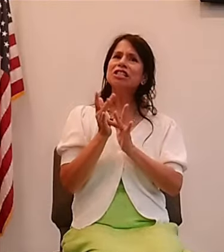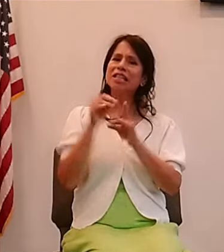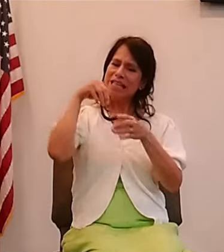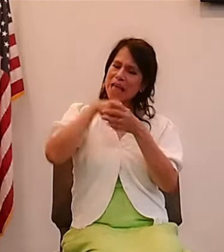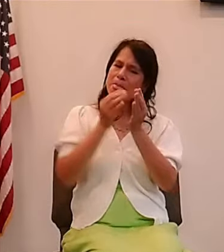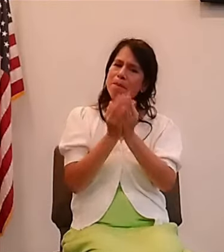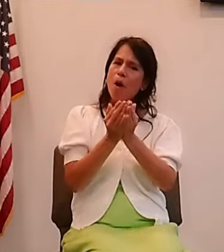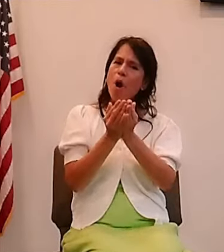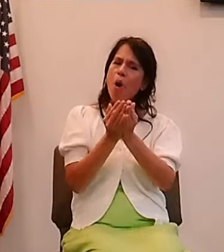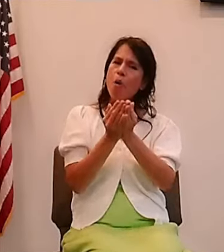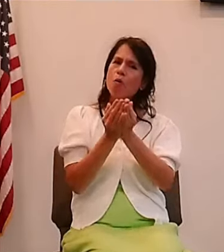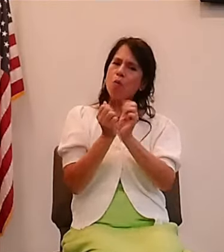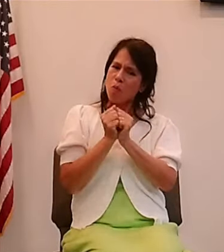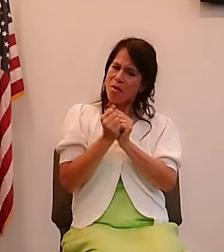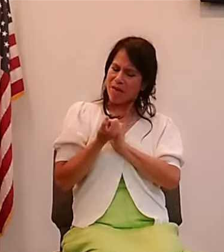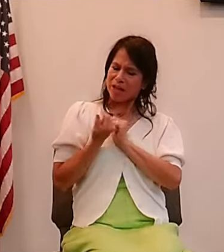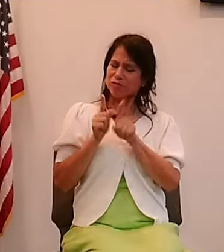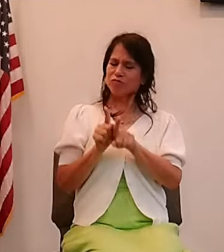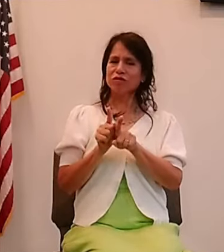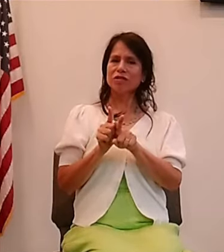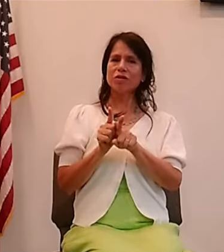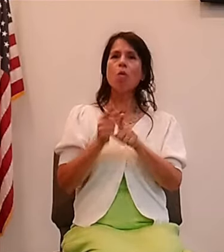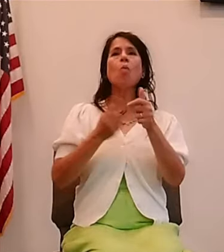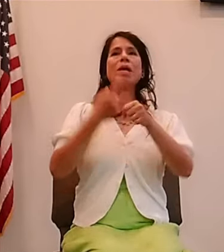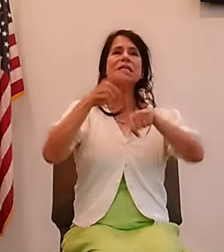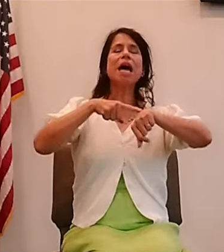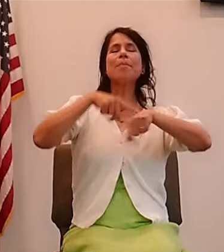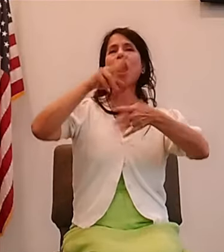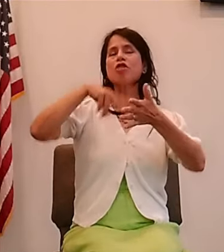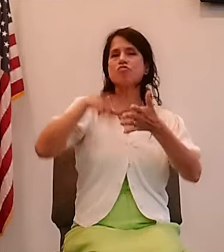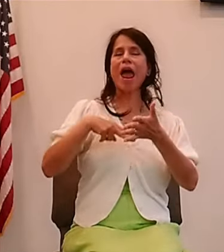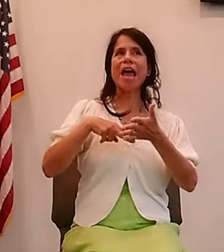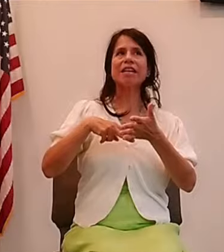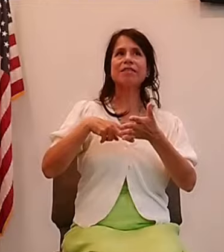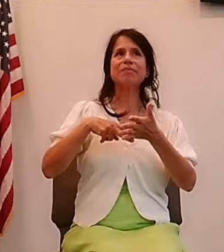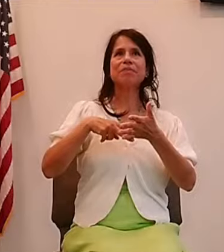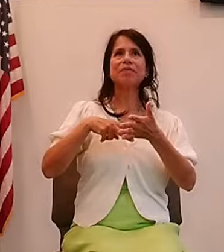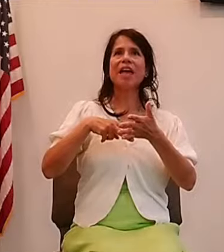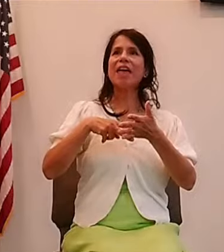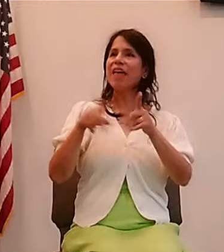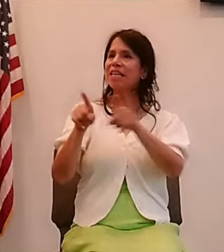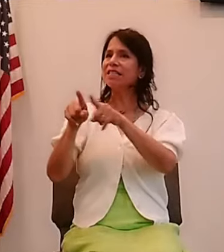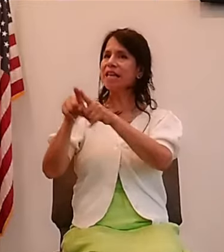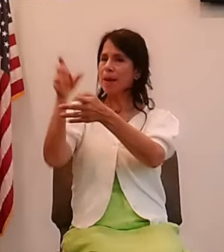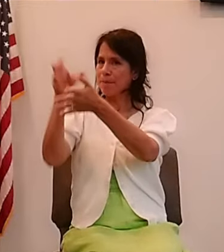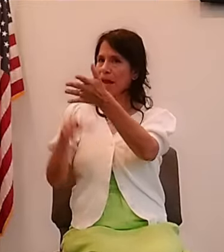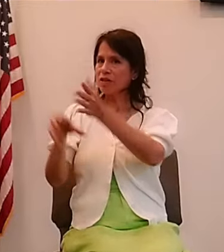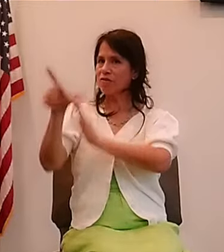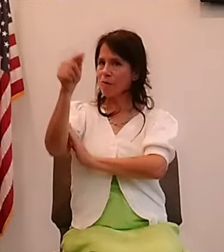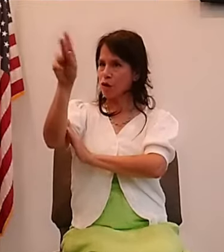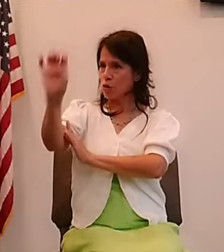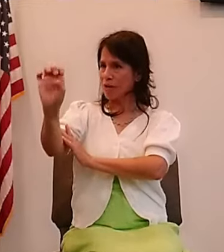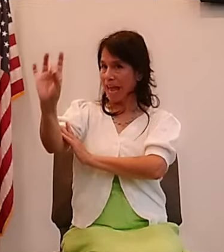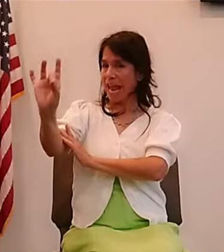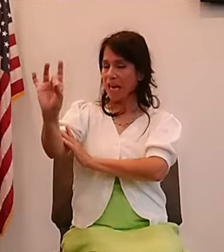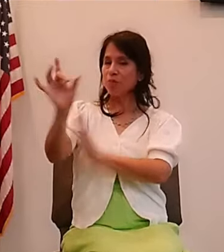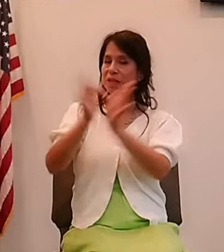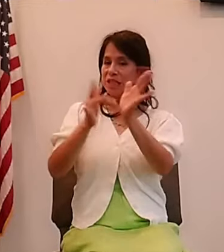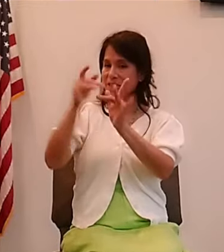so happens I once read this devotional, and it linked that passage in Luke 8 with Jesus in the